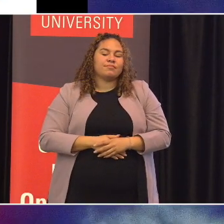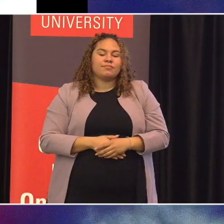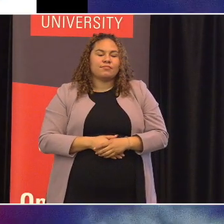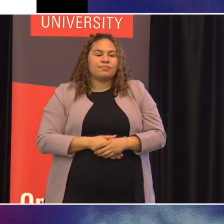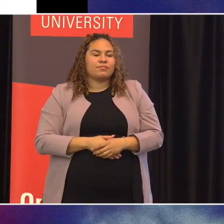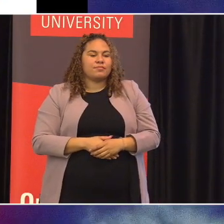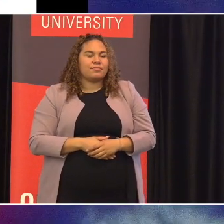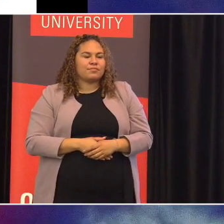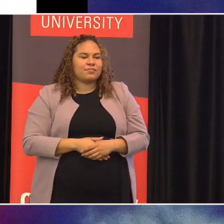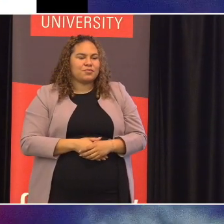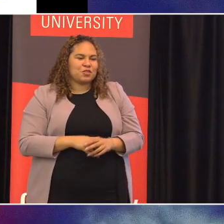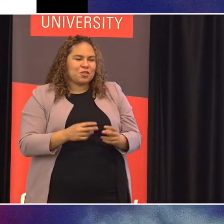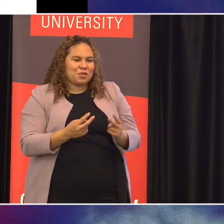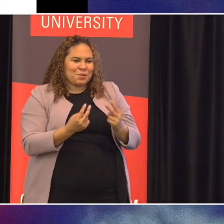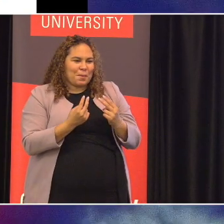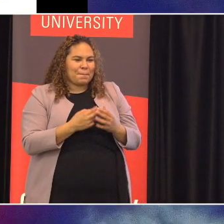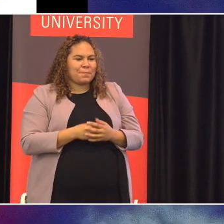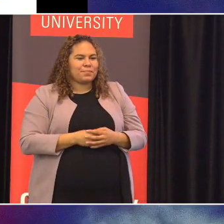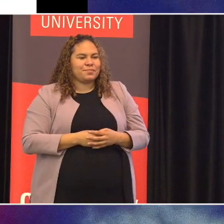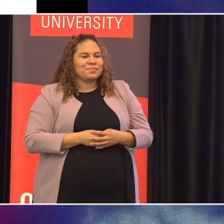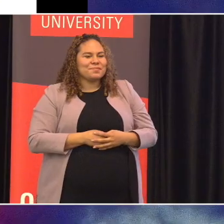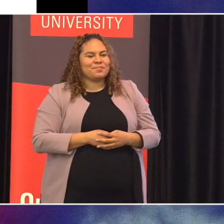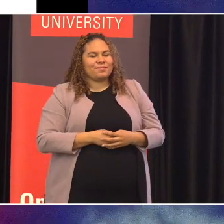Let's see if it...